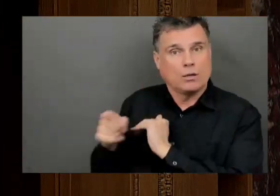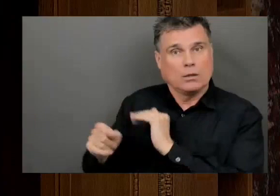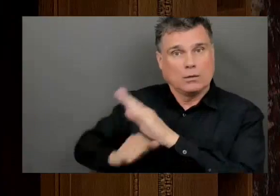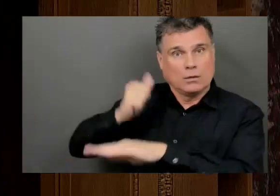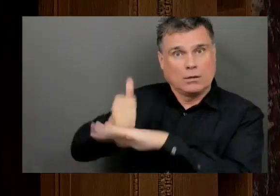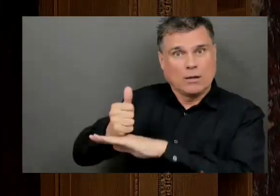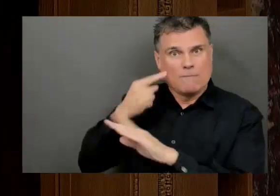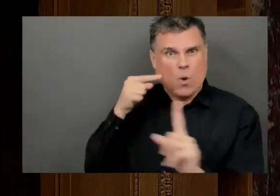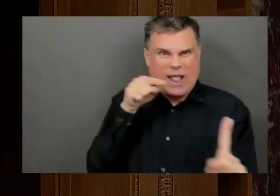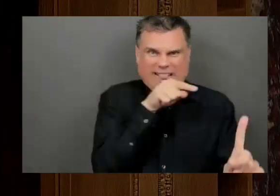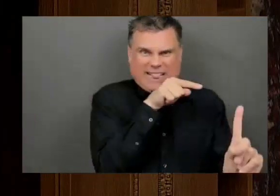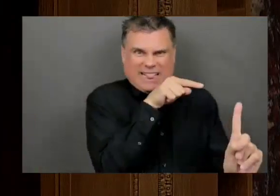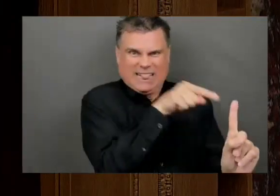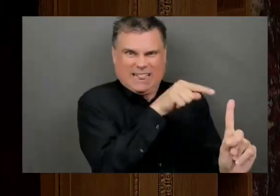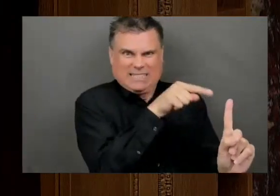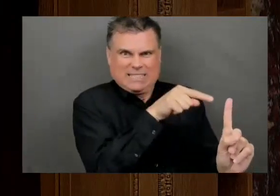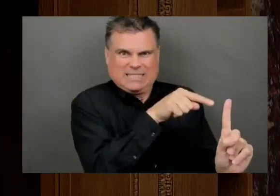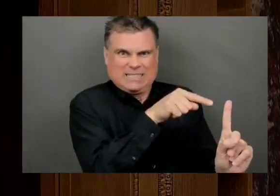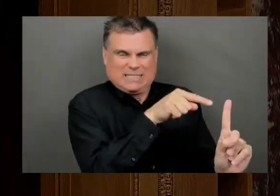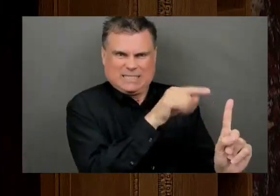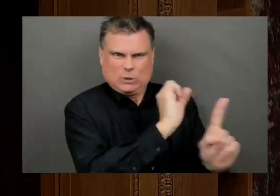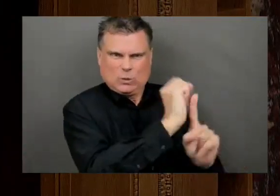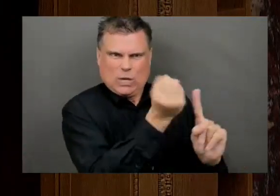circumstances, Mr. Speaker. I'll